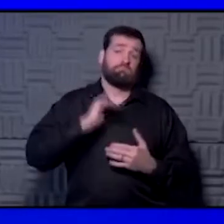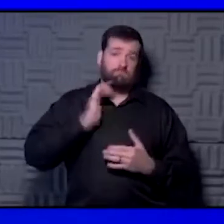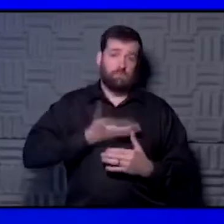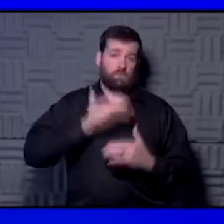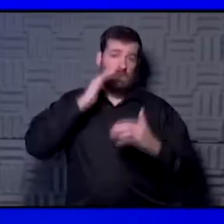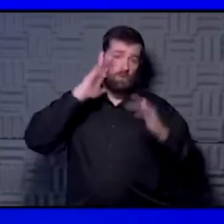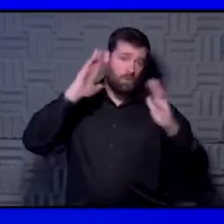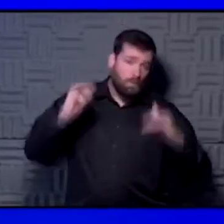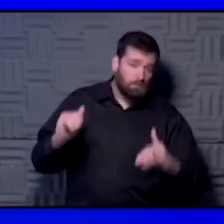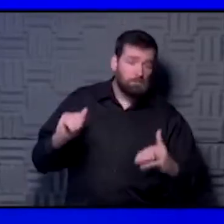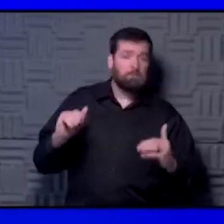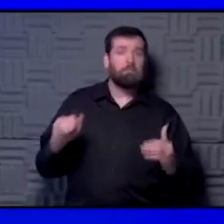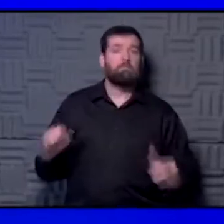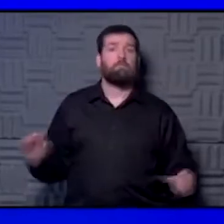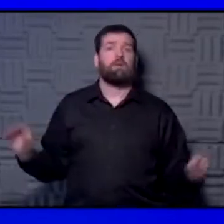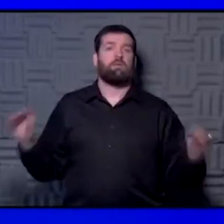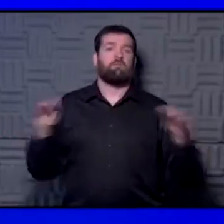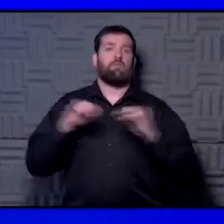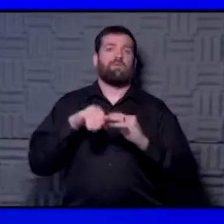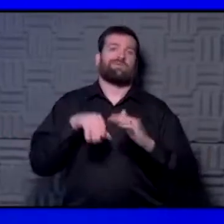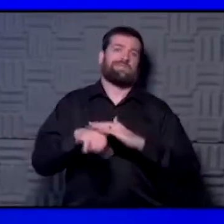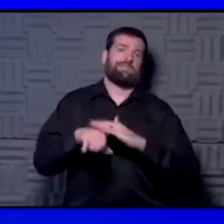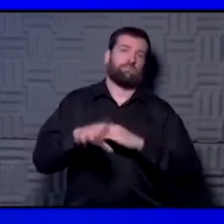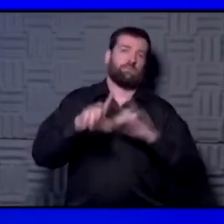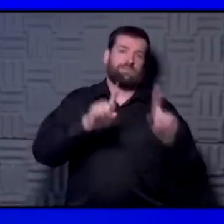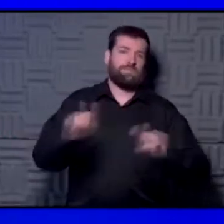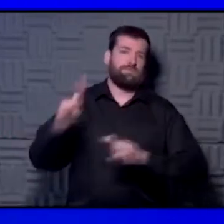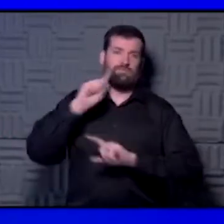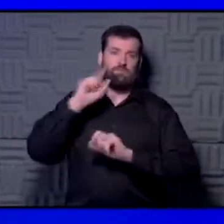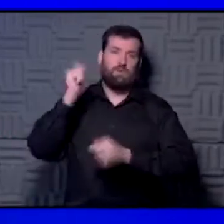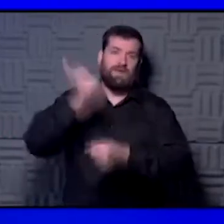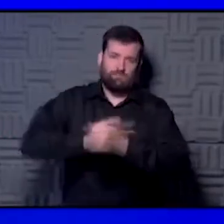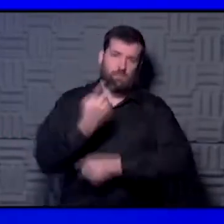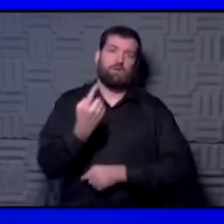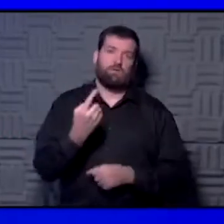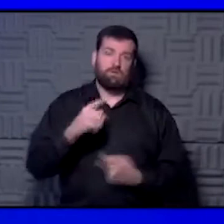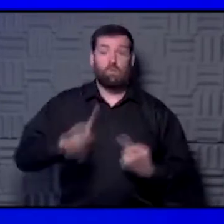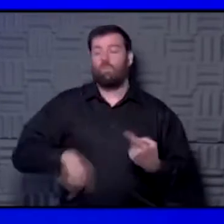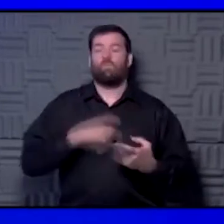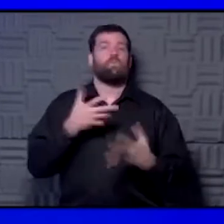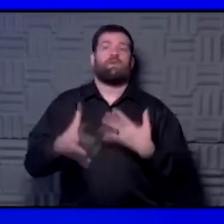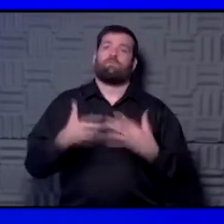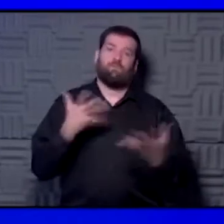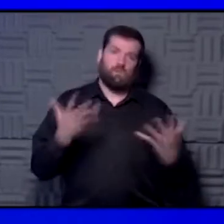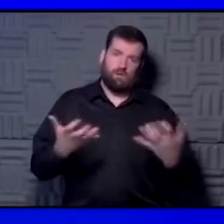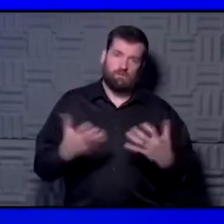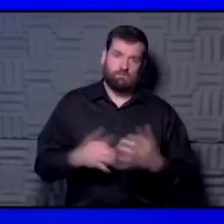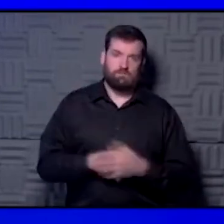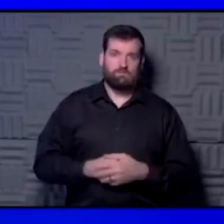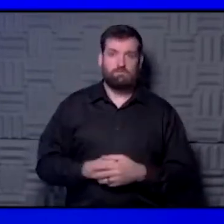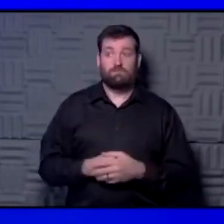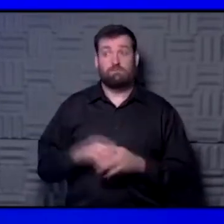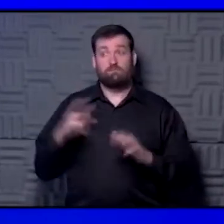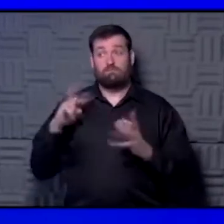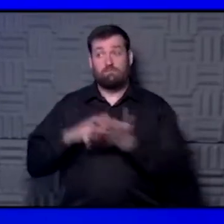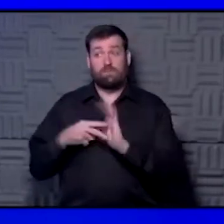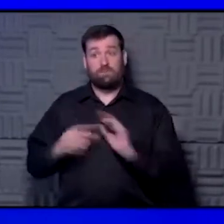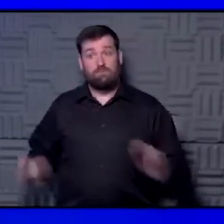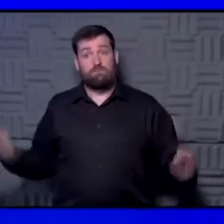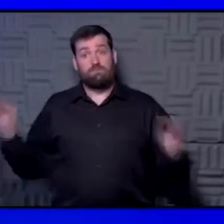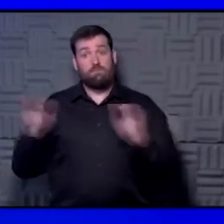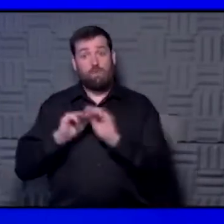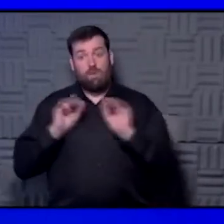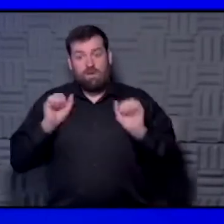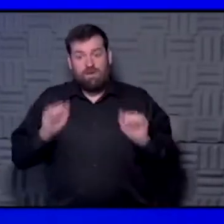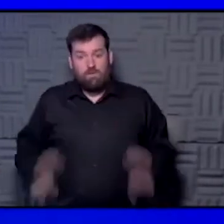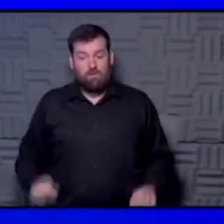is that there will be more accessible testing for everybody whenever they want it. whether that is more capacity to